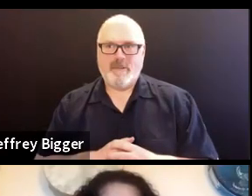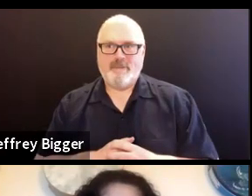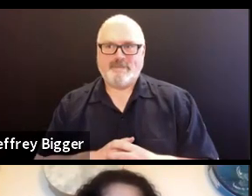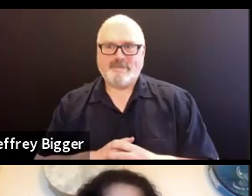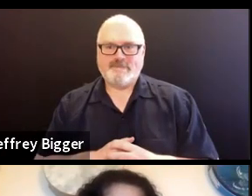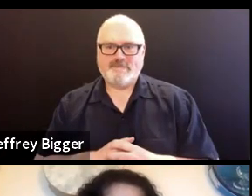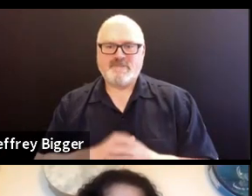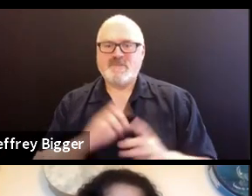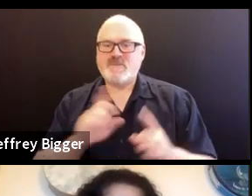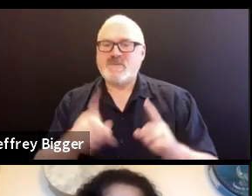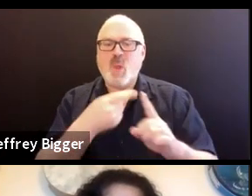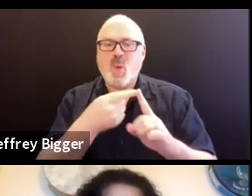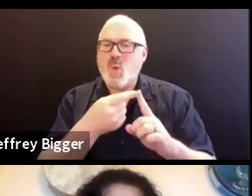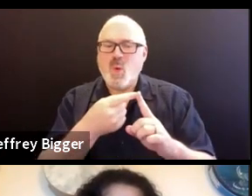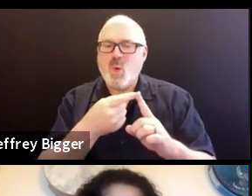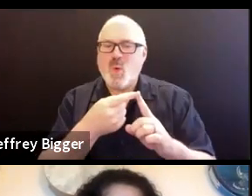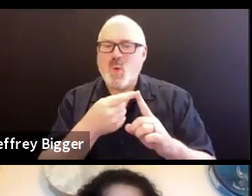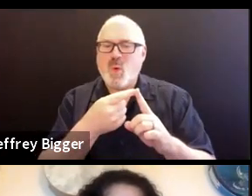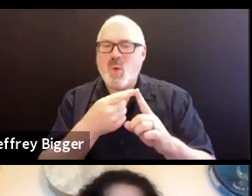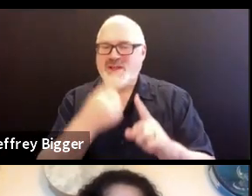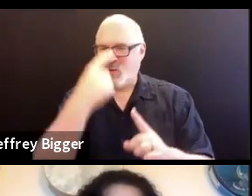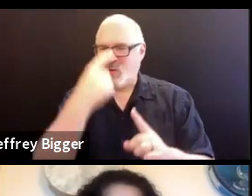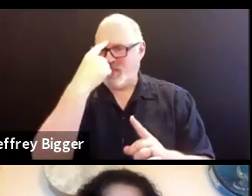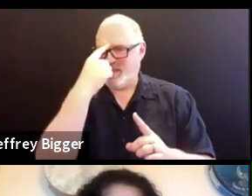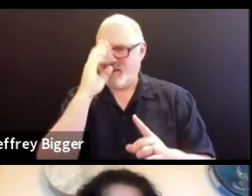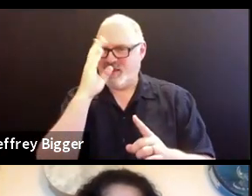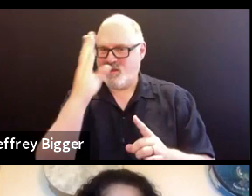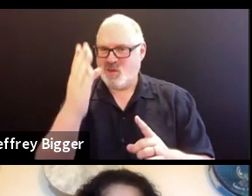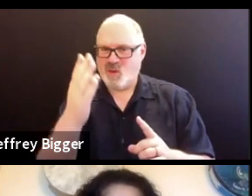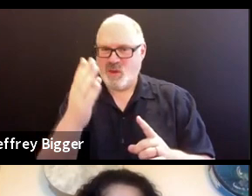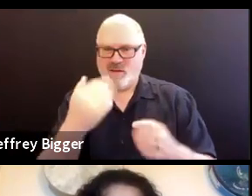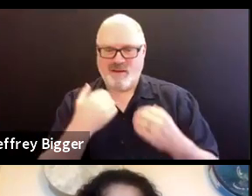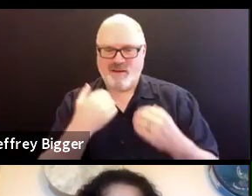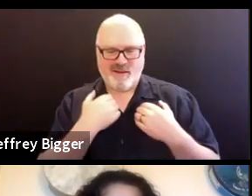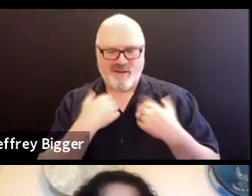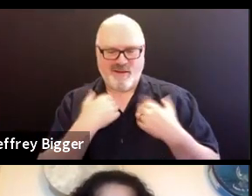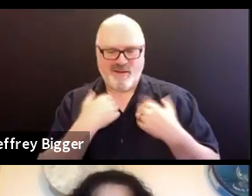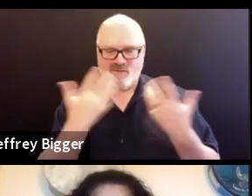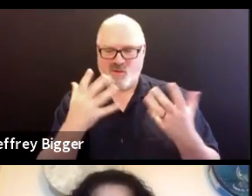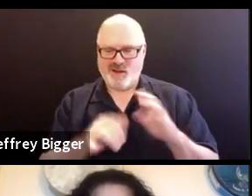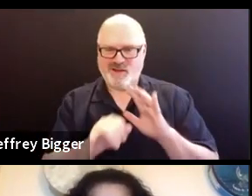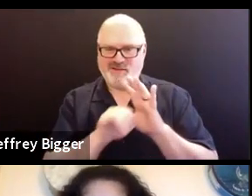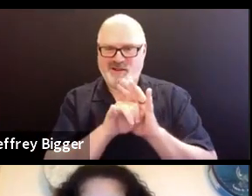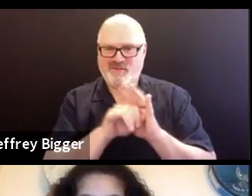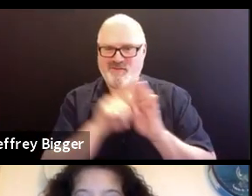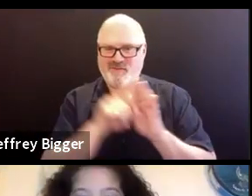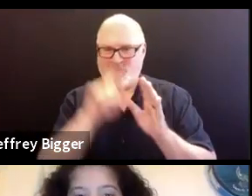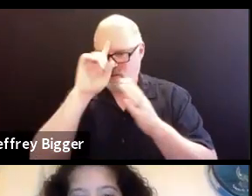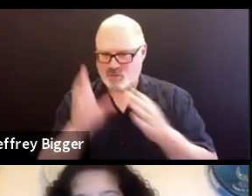And when do you know, or when do you think you'll have at least identified what those strategies will be?